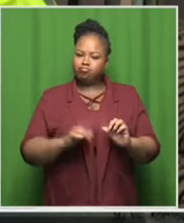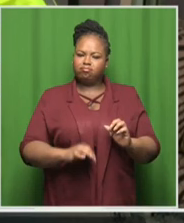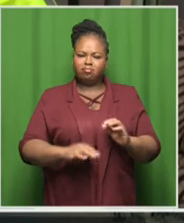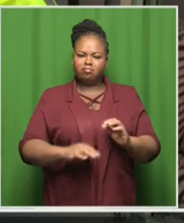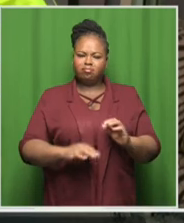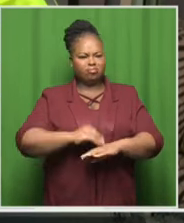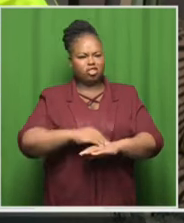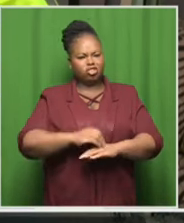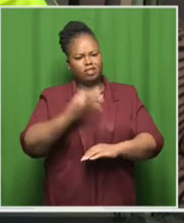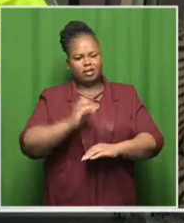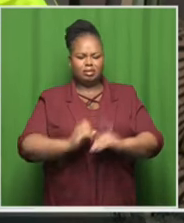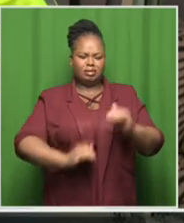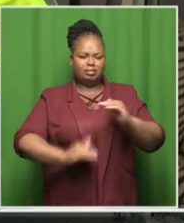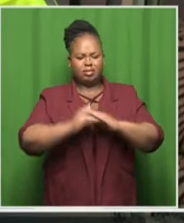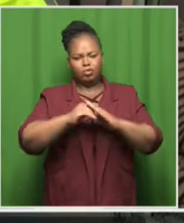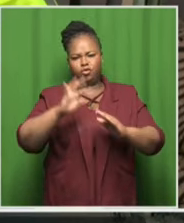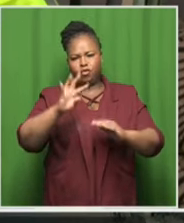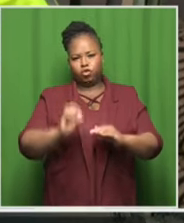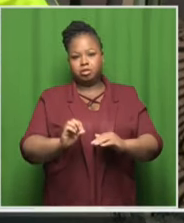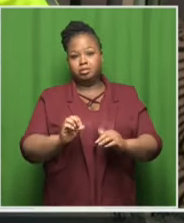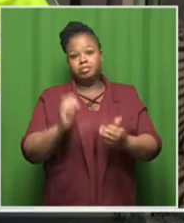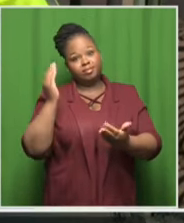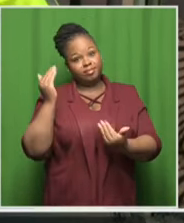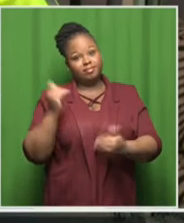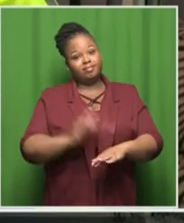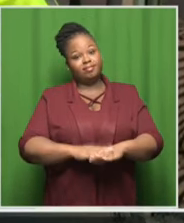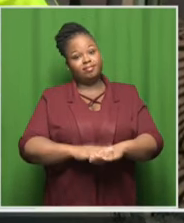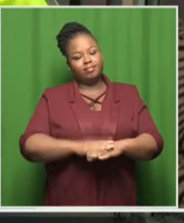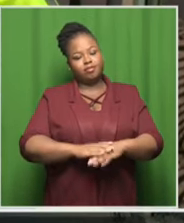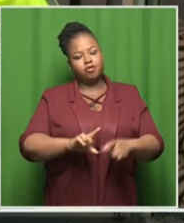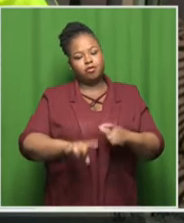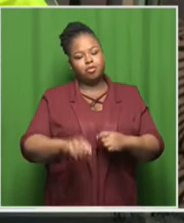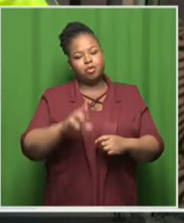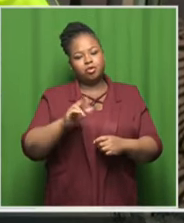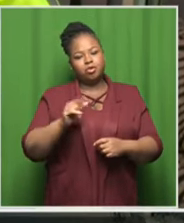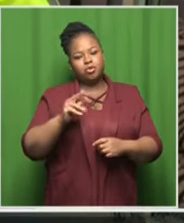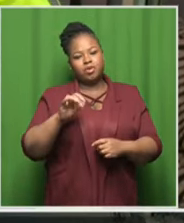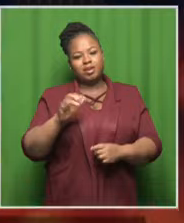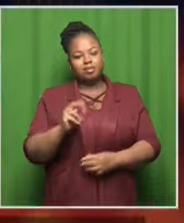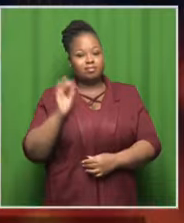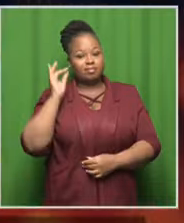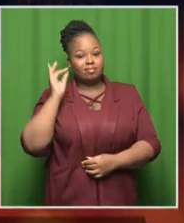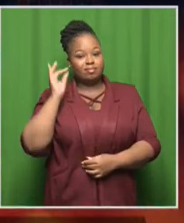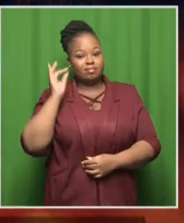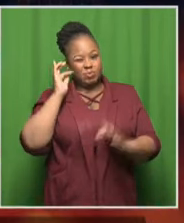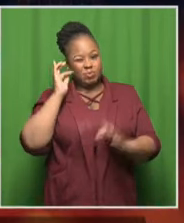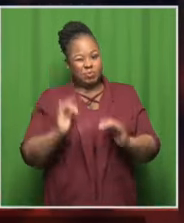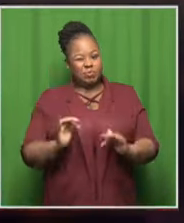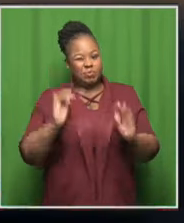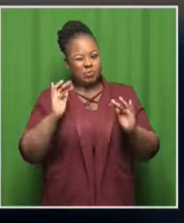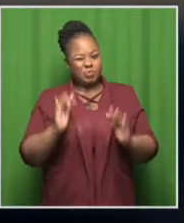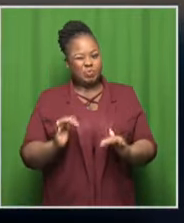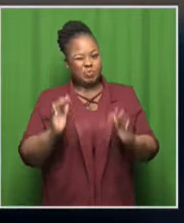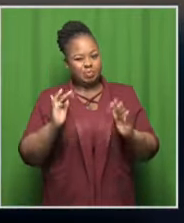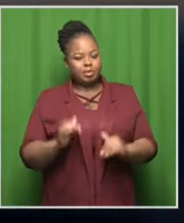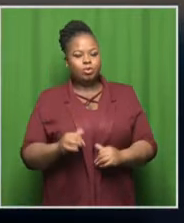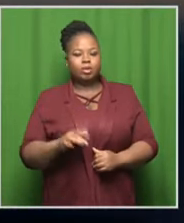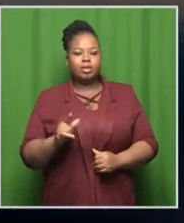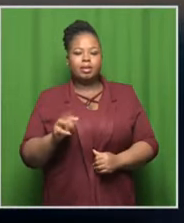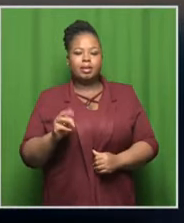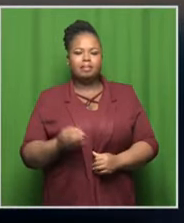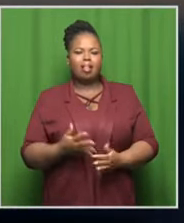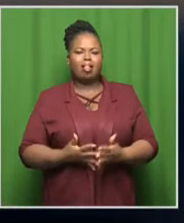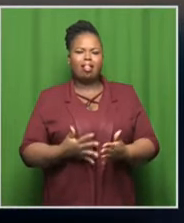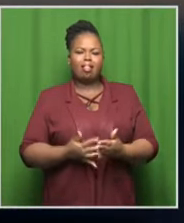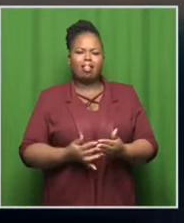even in their 40s. So we expect quite a lot still from Ronwen Williams. And you can hear the rain there. Kim was joking earlier that